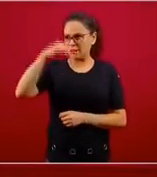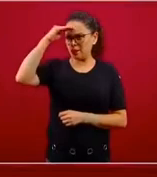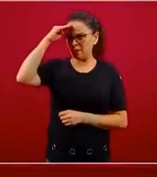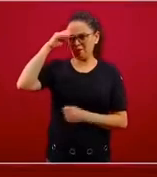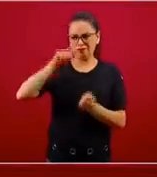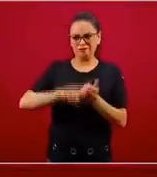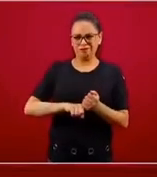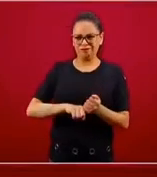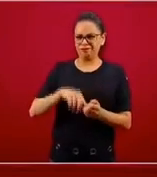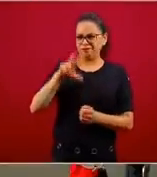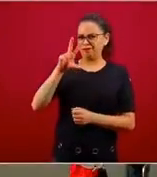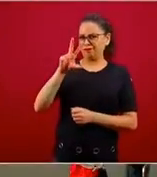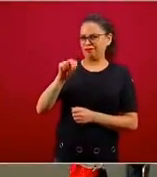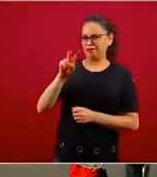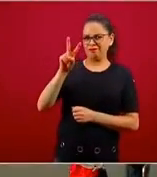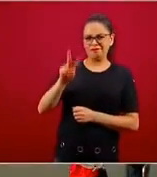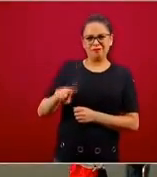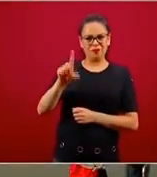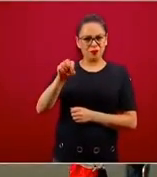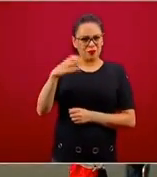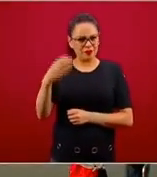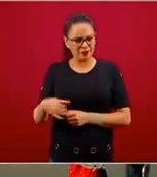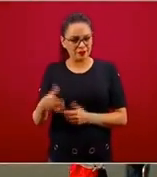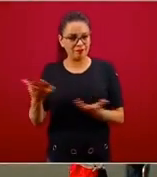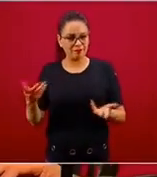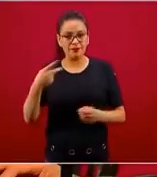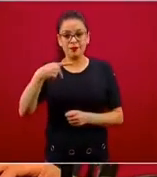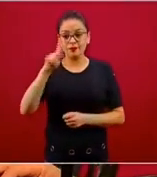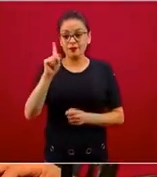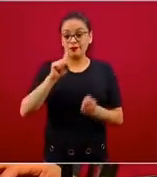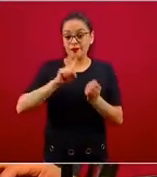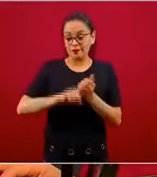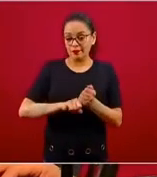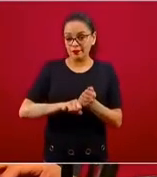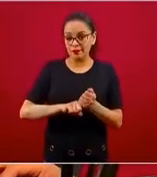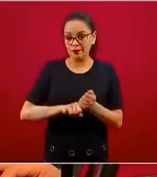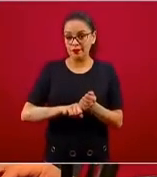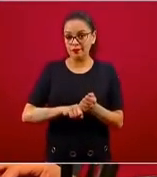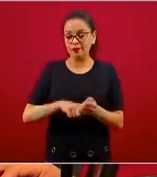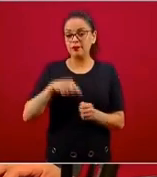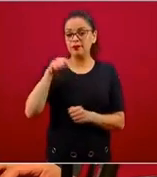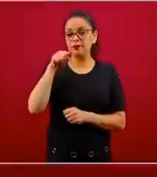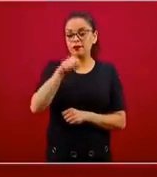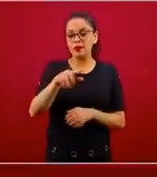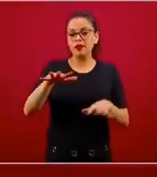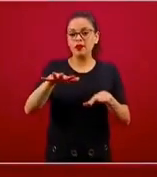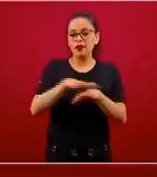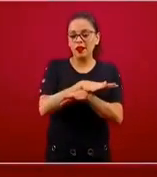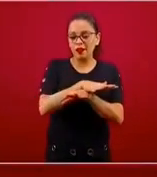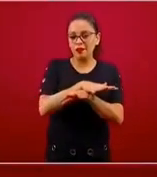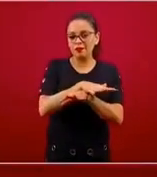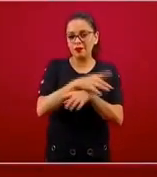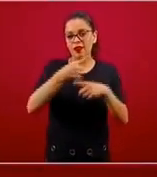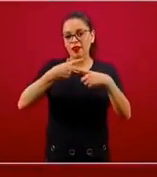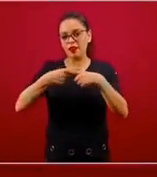protecting us against that are not going to be able to protect us against other problems.